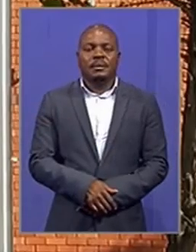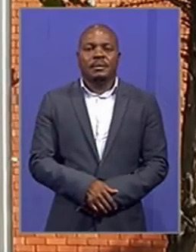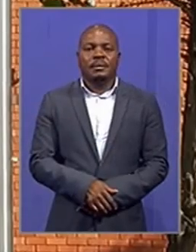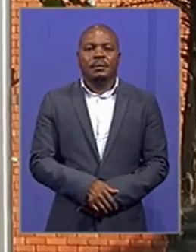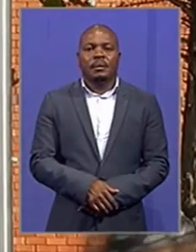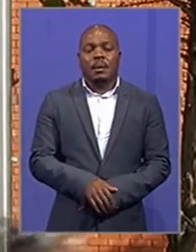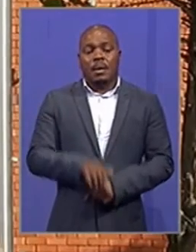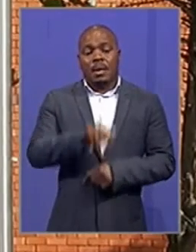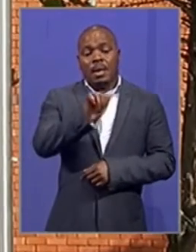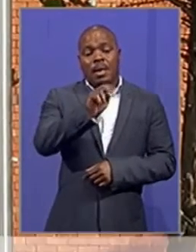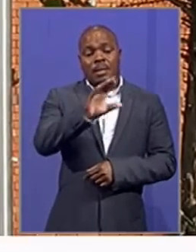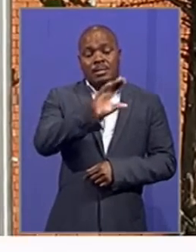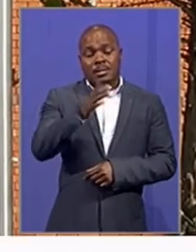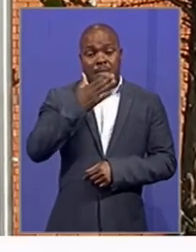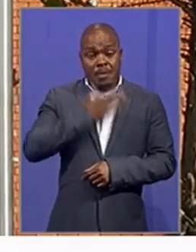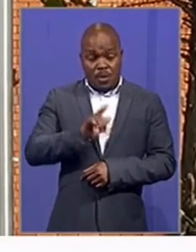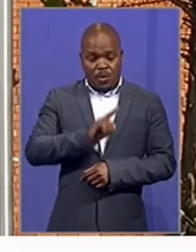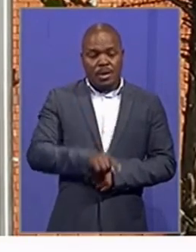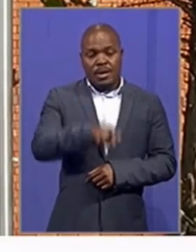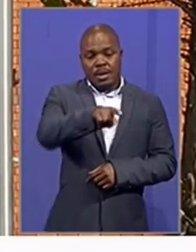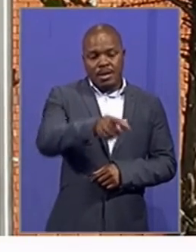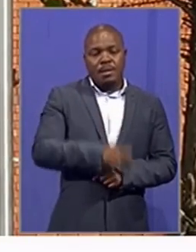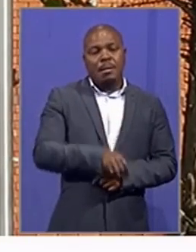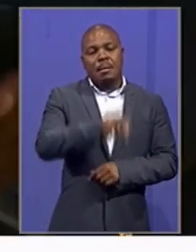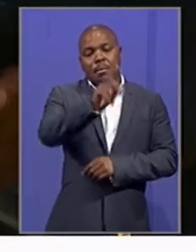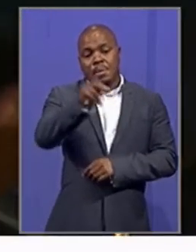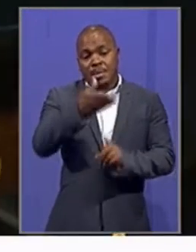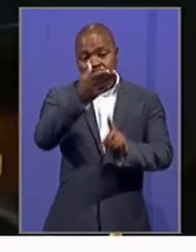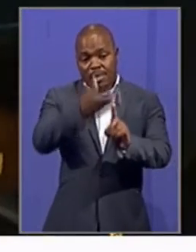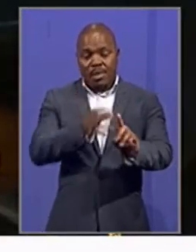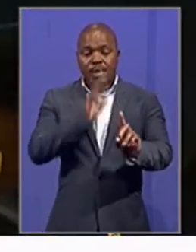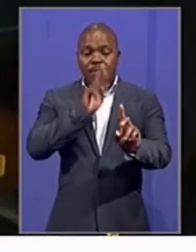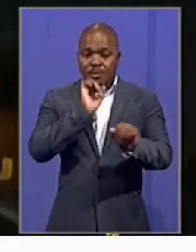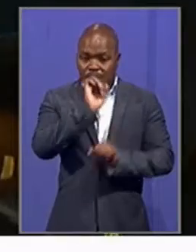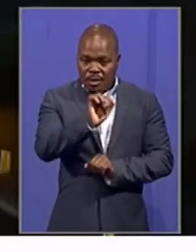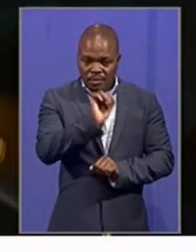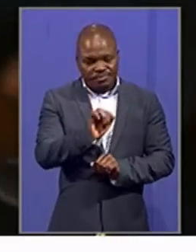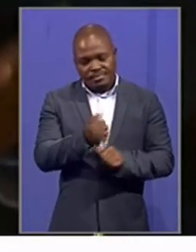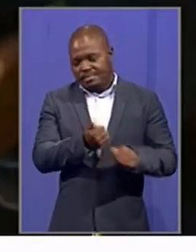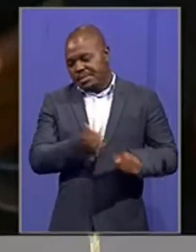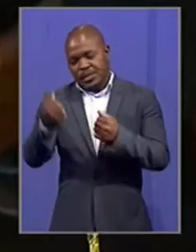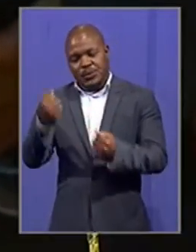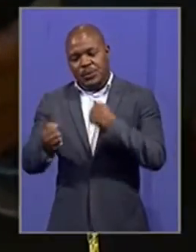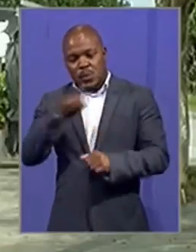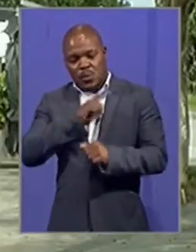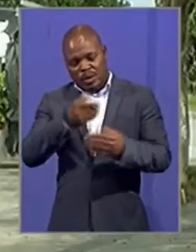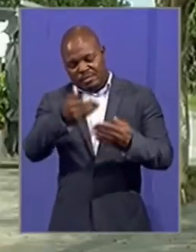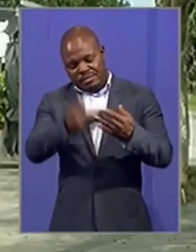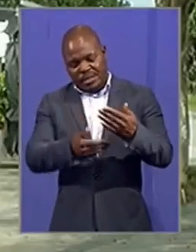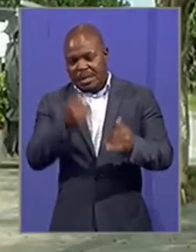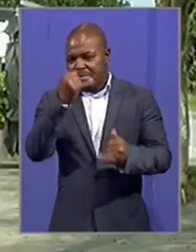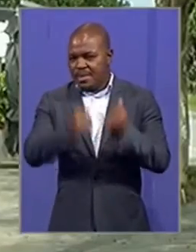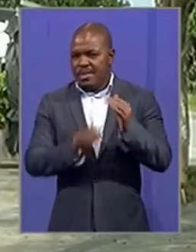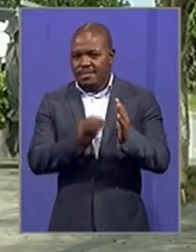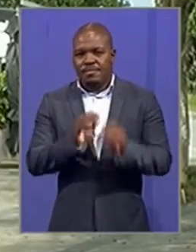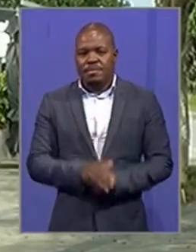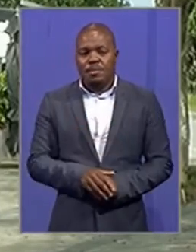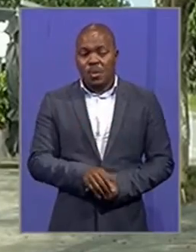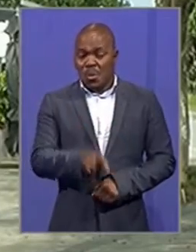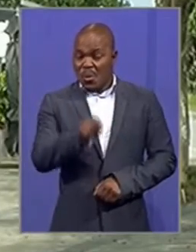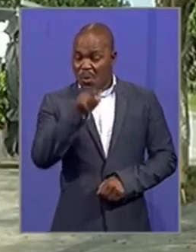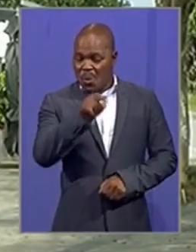ANC ba tla raporoto ya Advocate Mkhwebane e lekolwe ke lekgotla la dinyewe ka ha e re ditshibollo tsa hae di na le diphoso. She seems to be playing